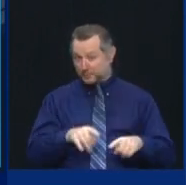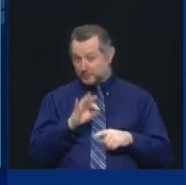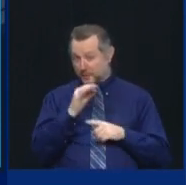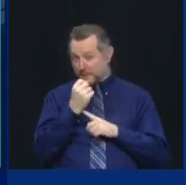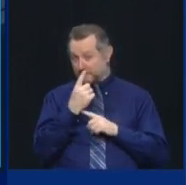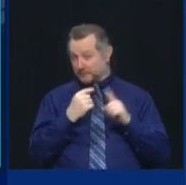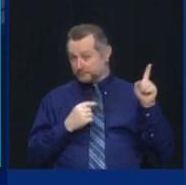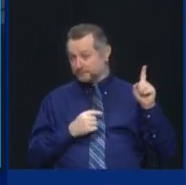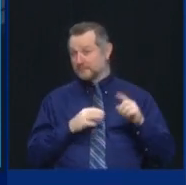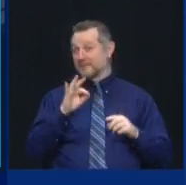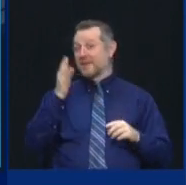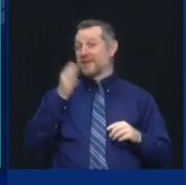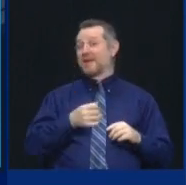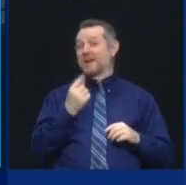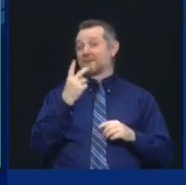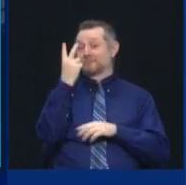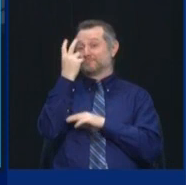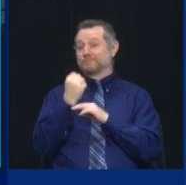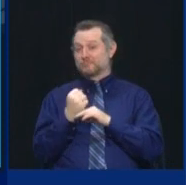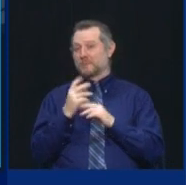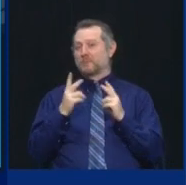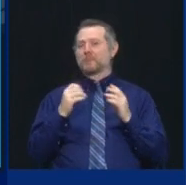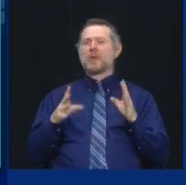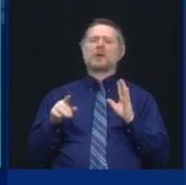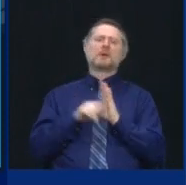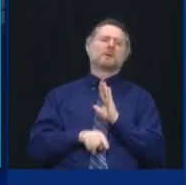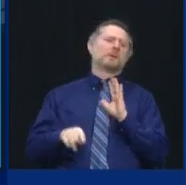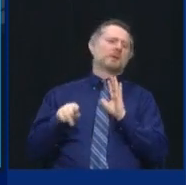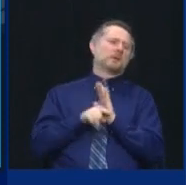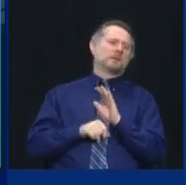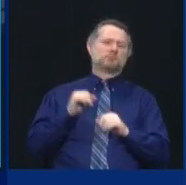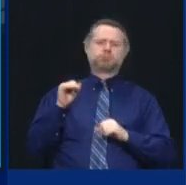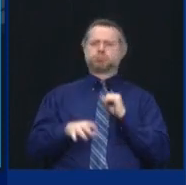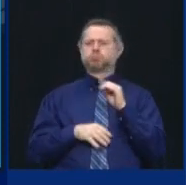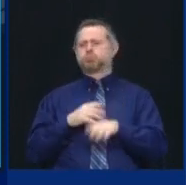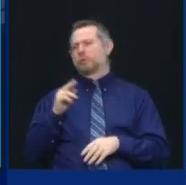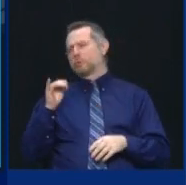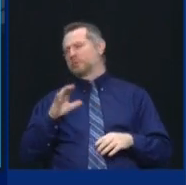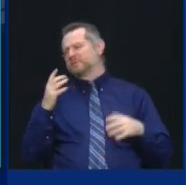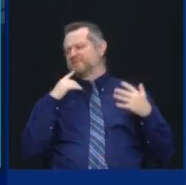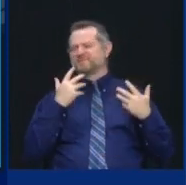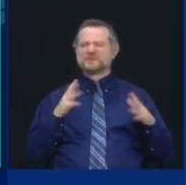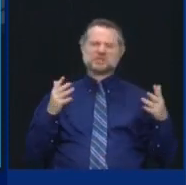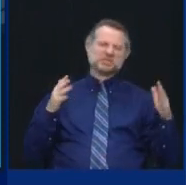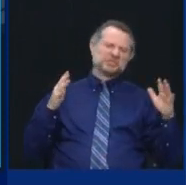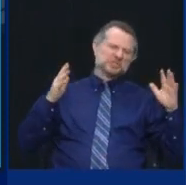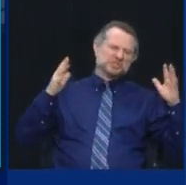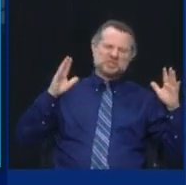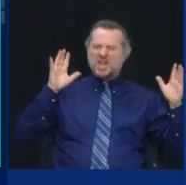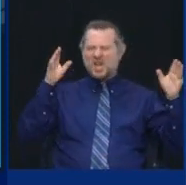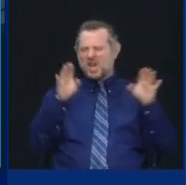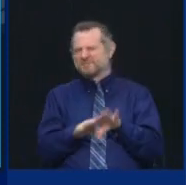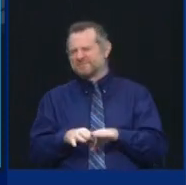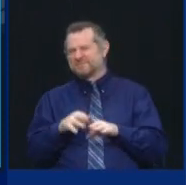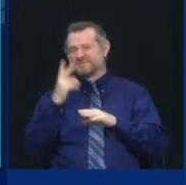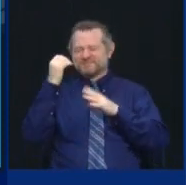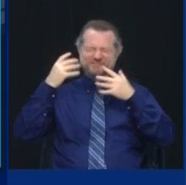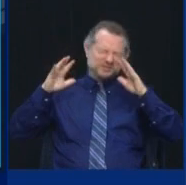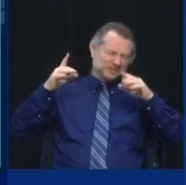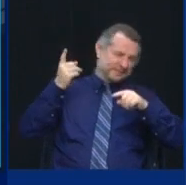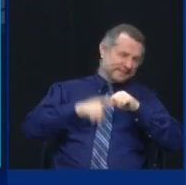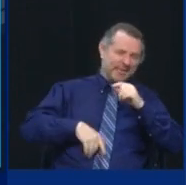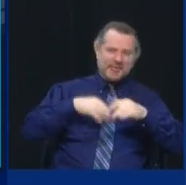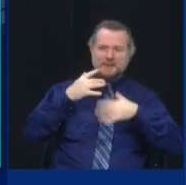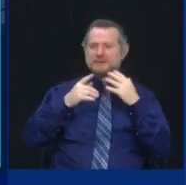many naysayers about New York post 9/11. It's over for New York. We're a